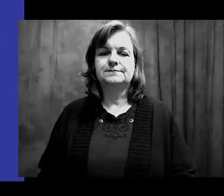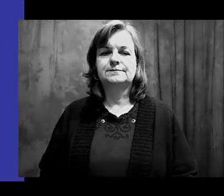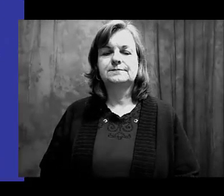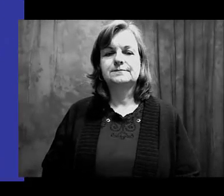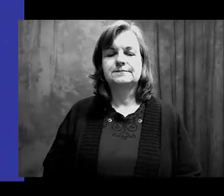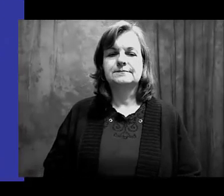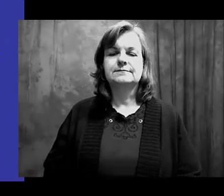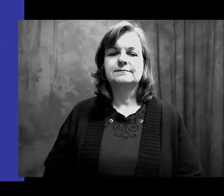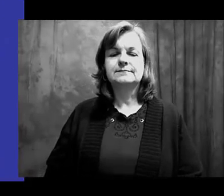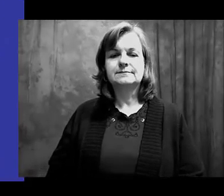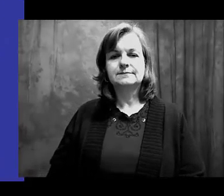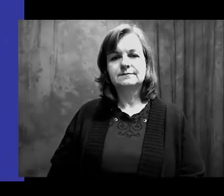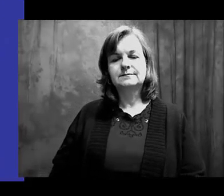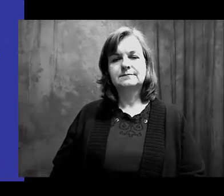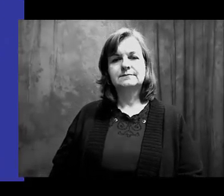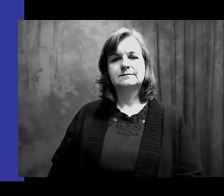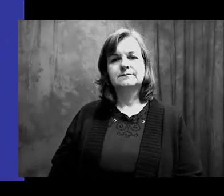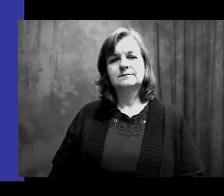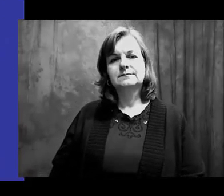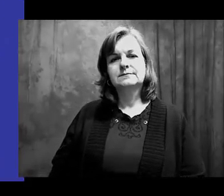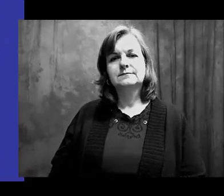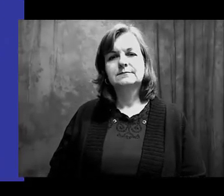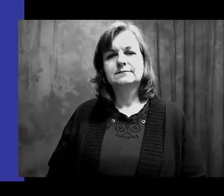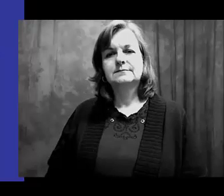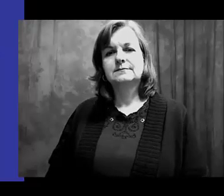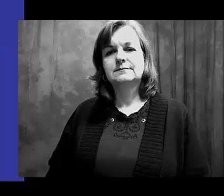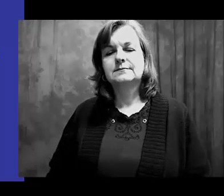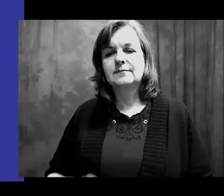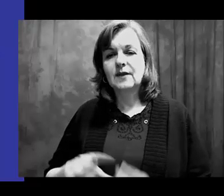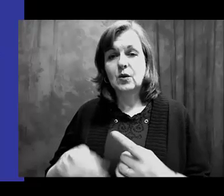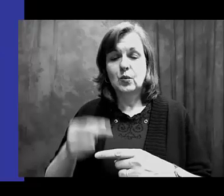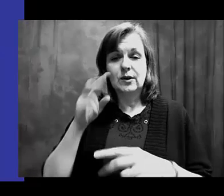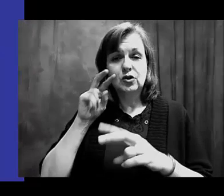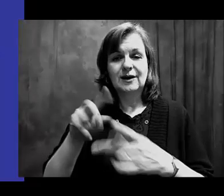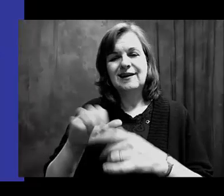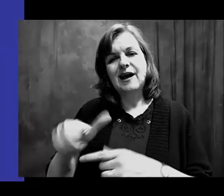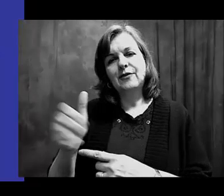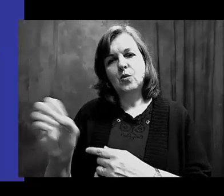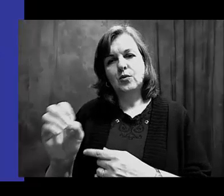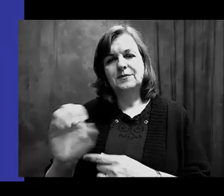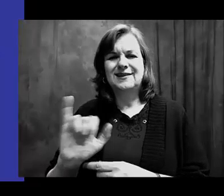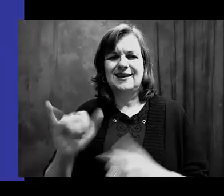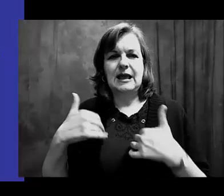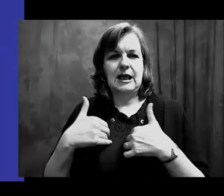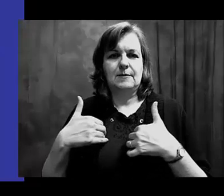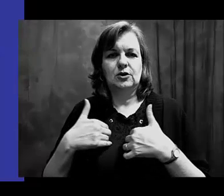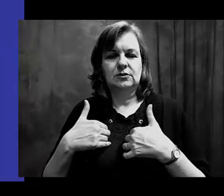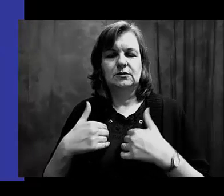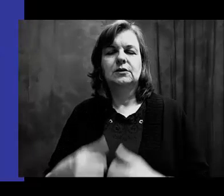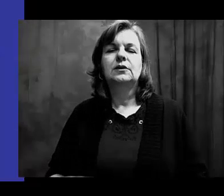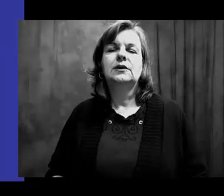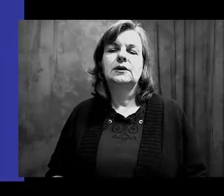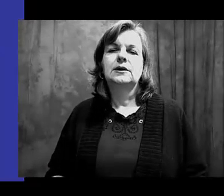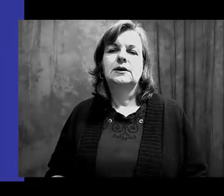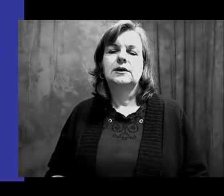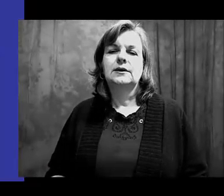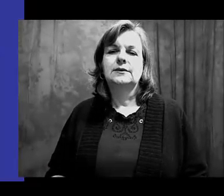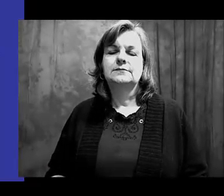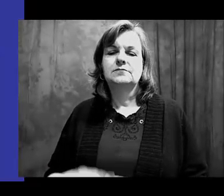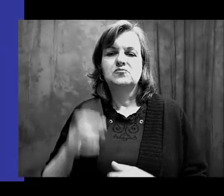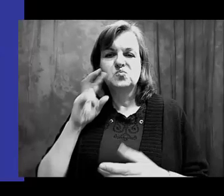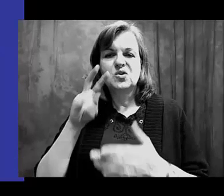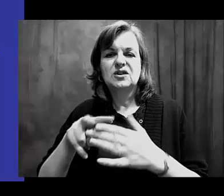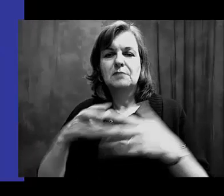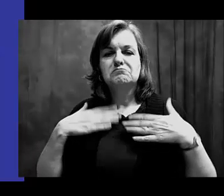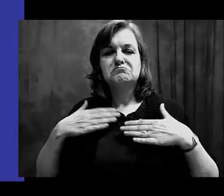Because when we start actually looking at organisms instead of just flowers, if we actually look at animals, we can look at different body types. We